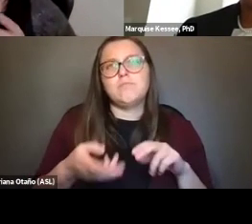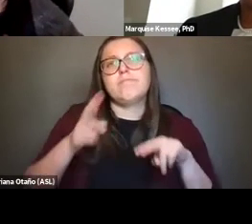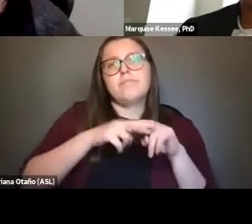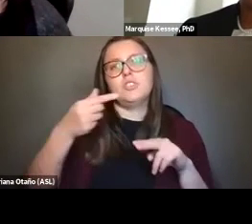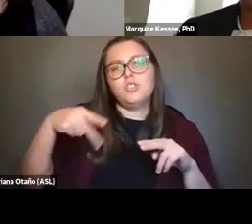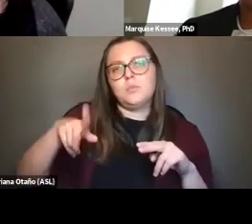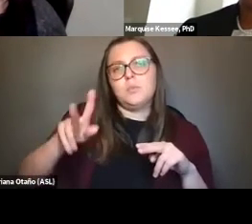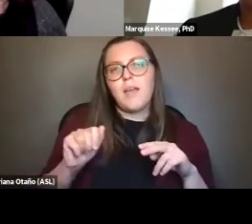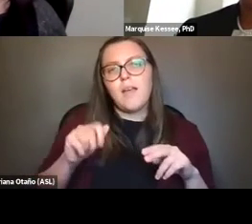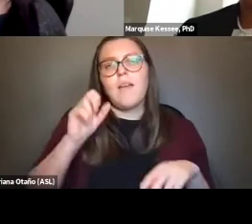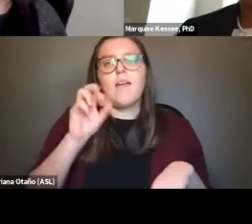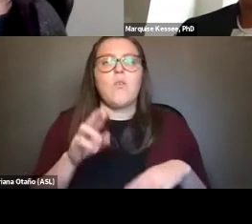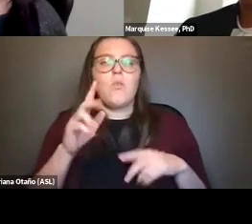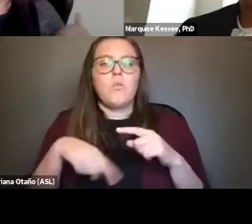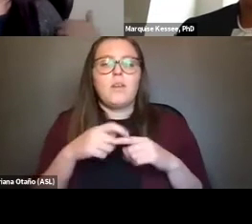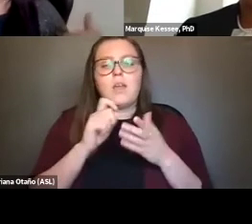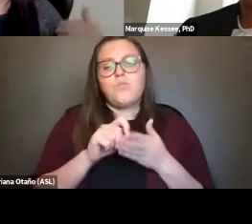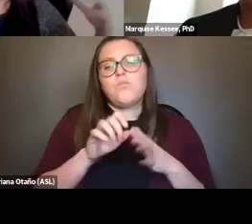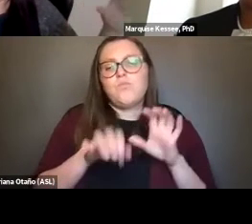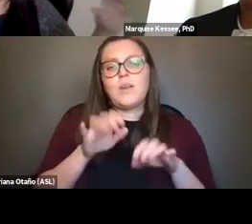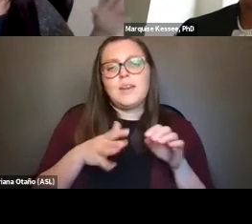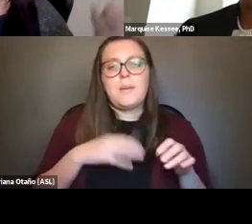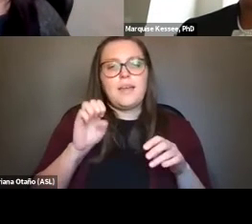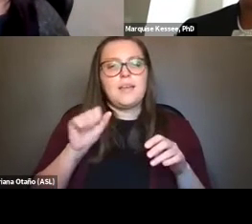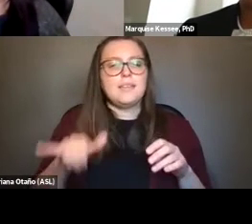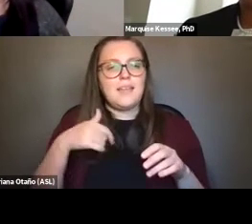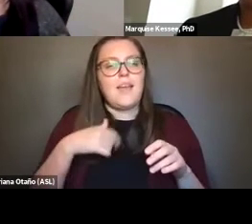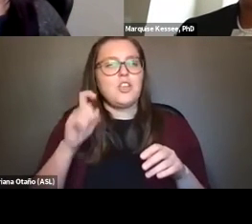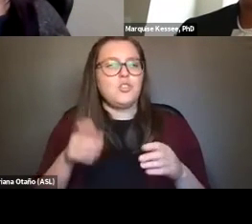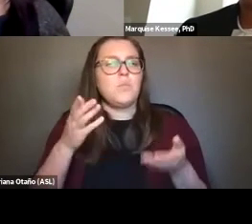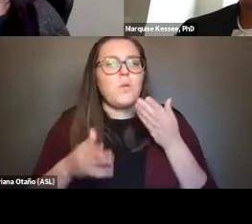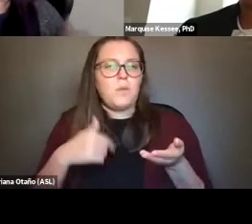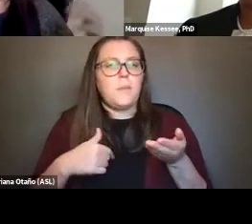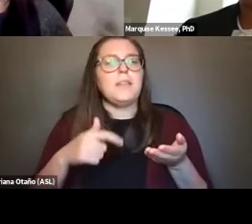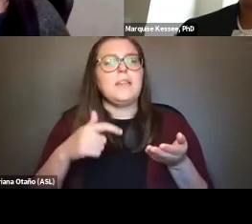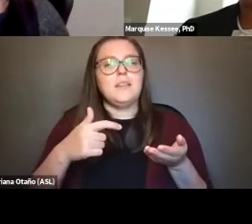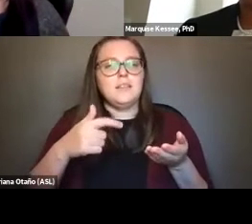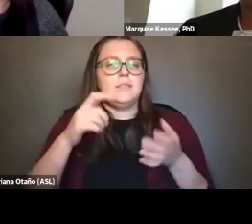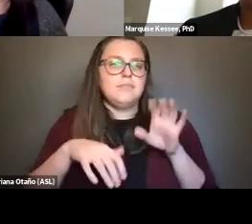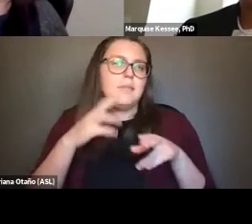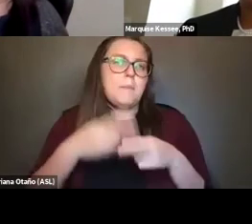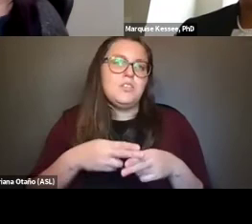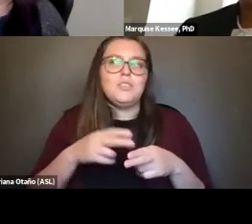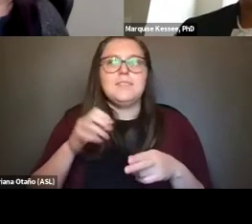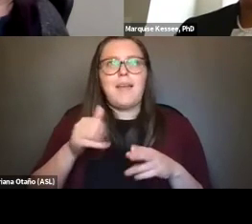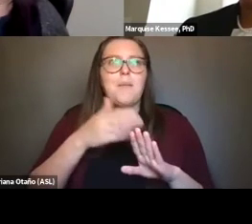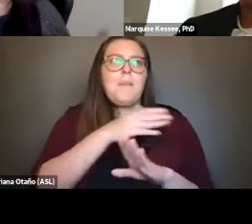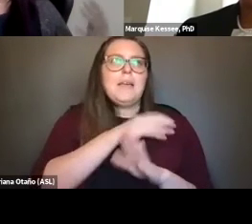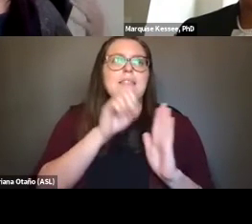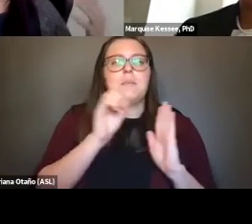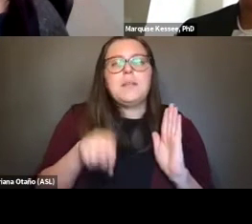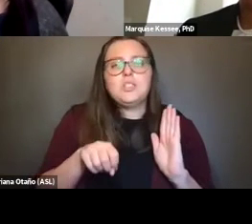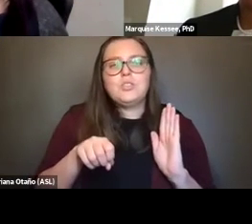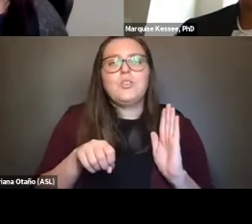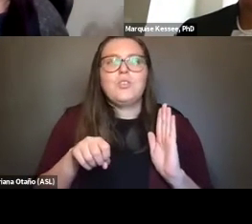I'm writing my essay, I should probably mention that I'm aware this one semester looks a little funny, because the reader is definitely going to notice.